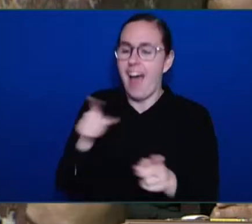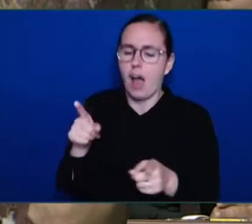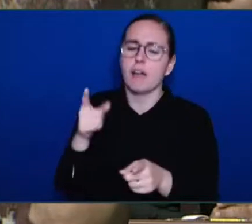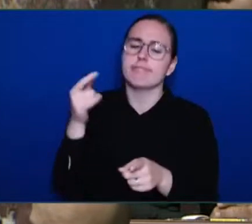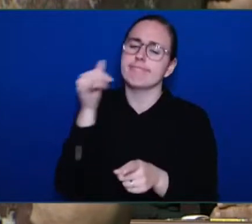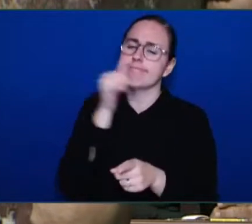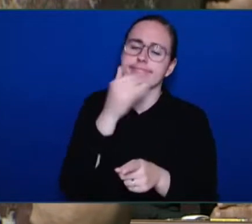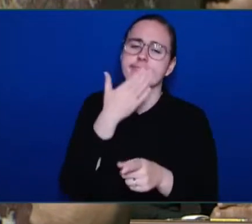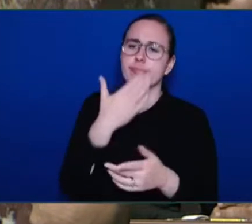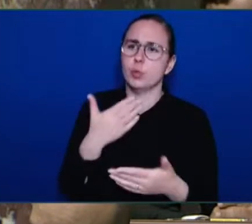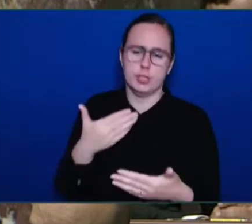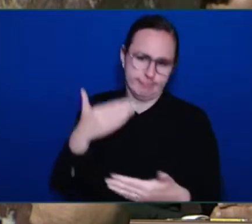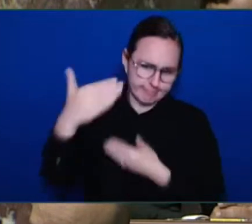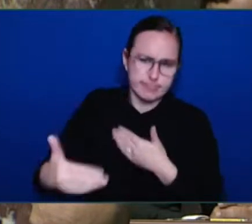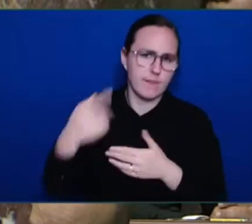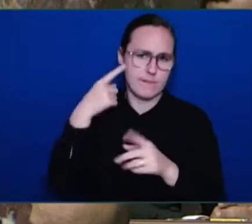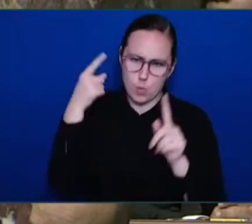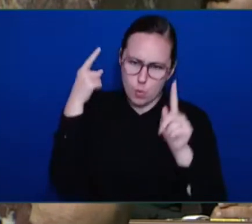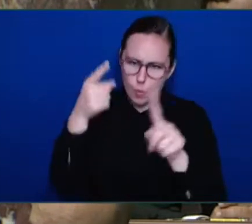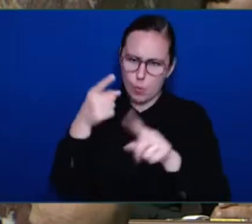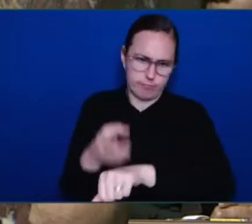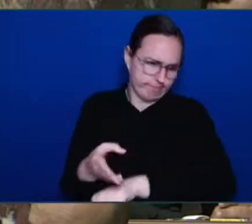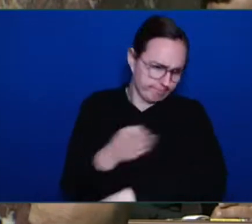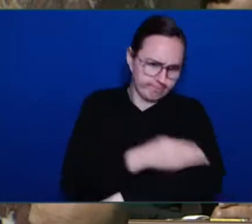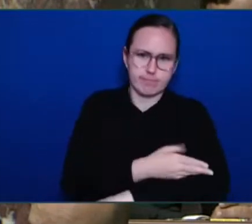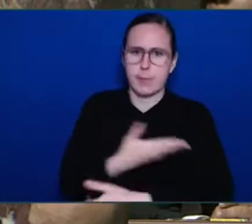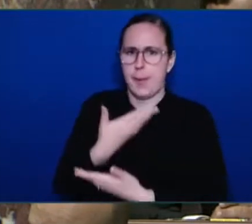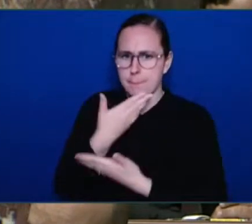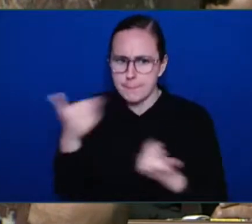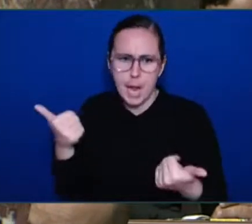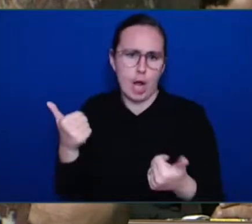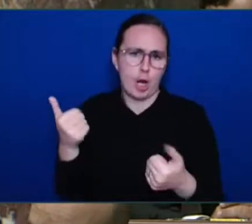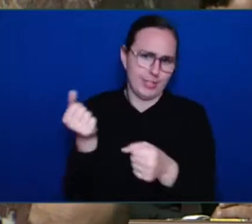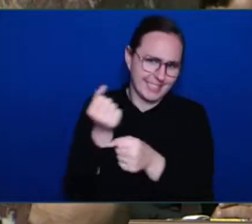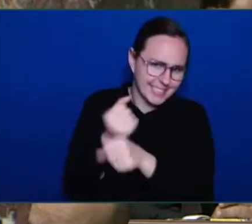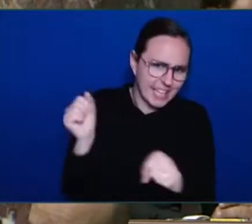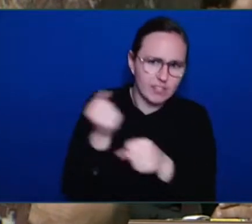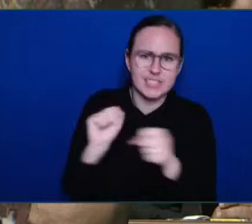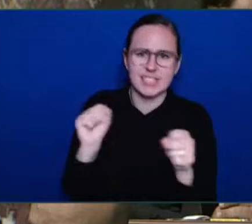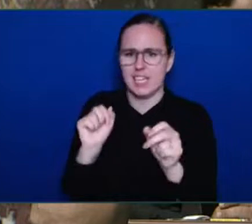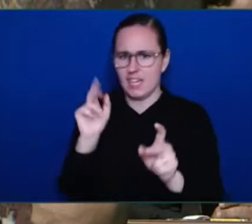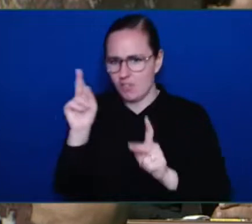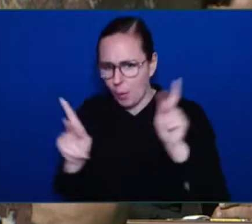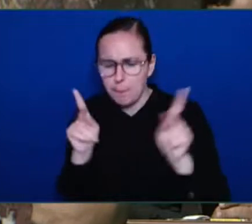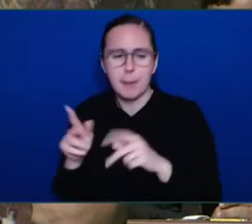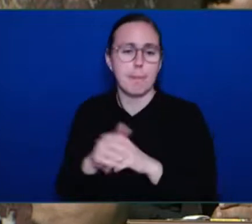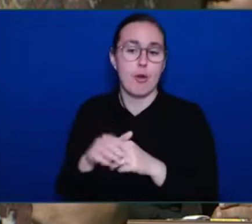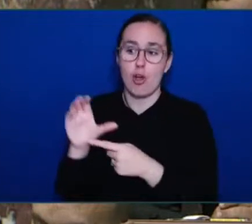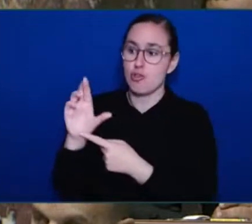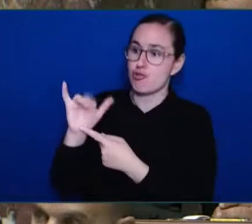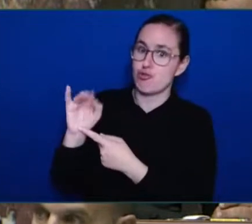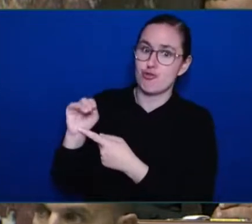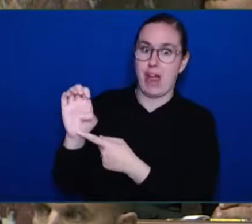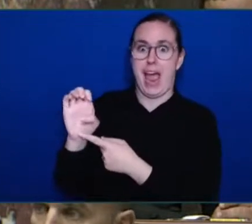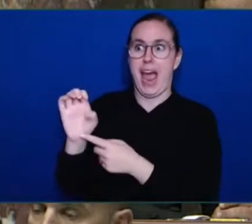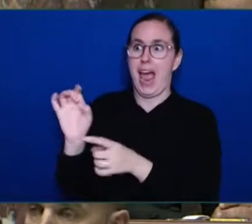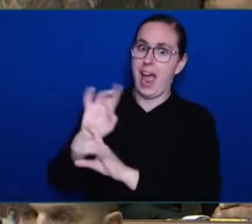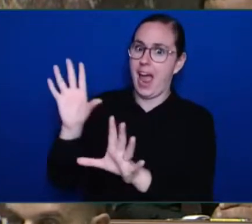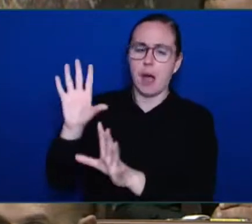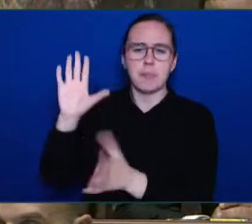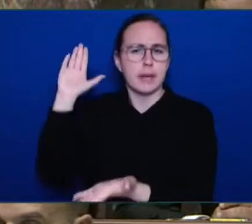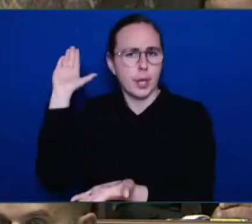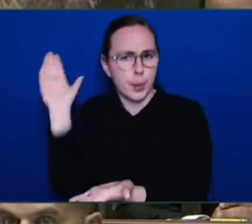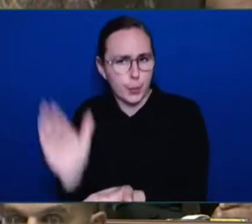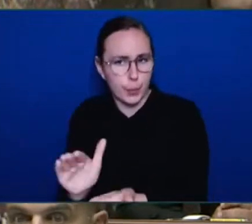most vulnerable in our communities. Mayor Helps of Victoria made similar comments. Mr. Speaker, we know we have to work